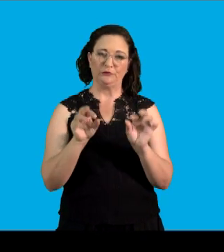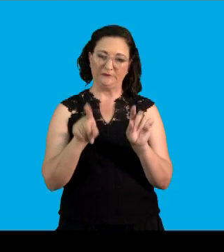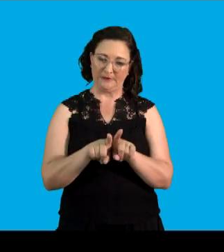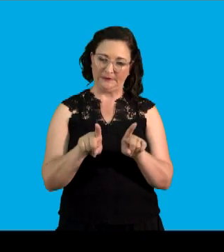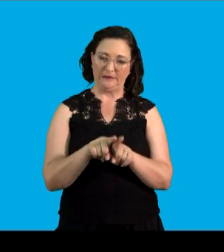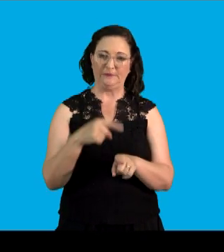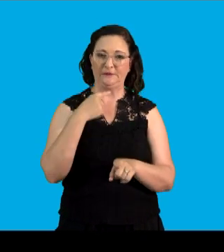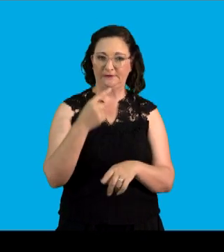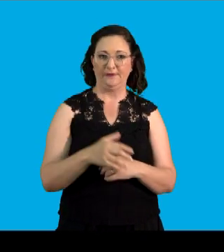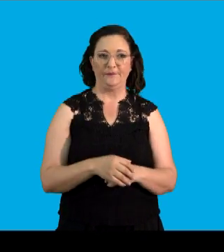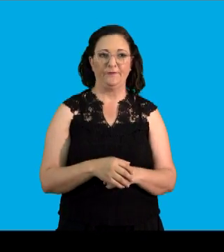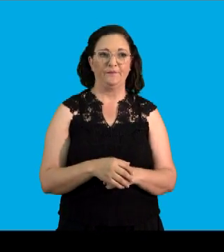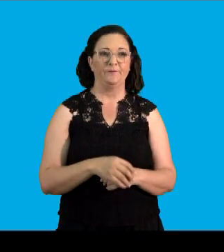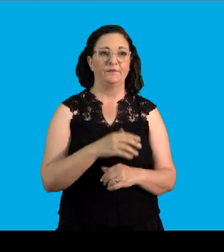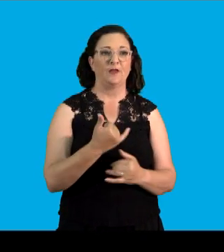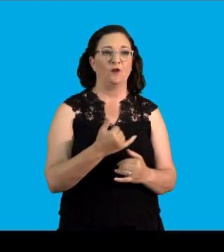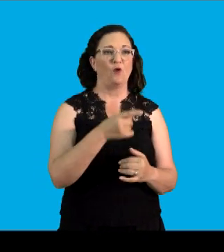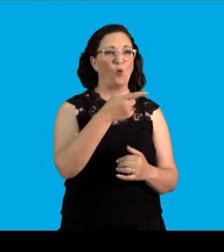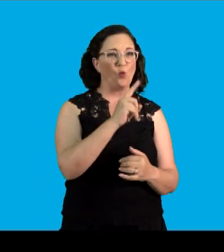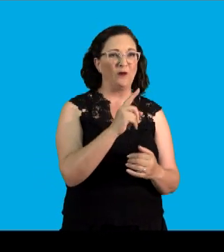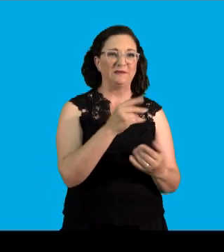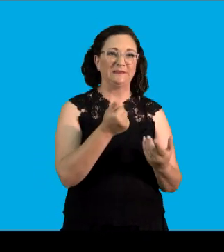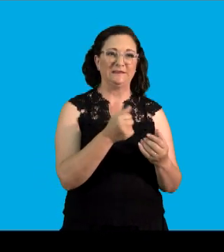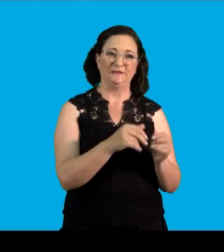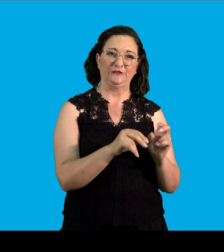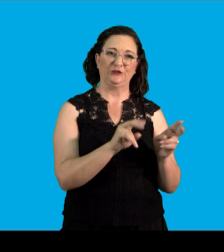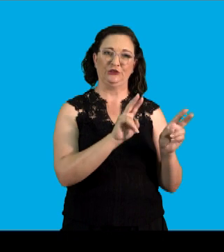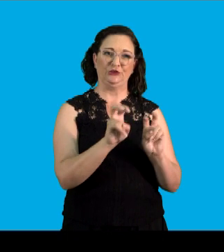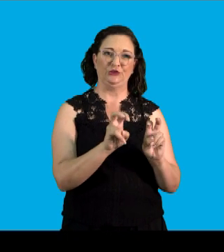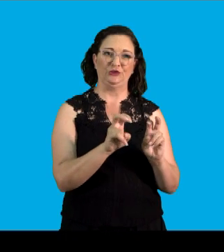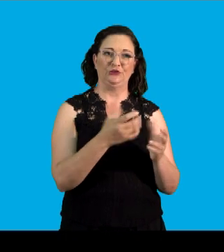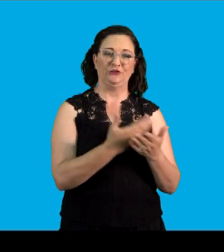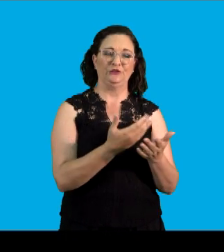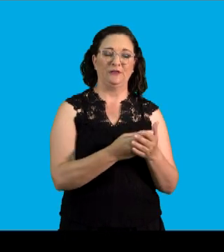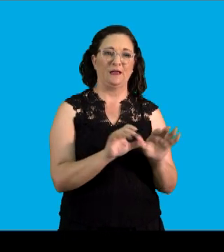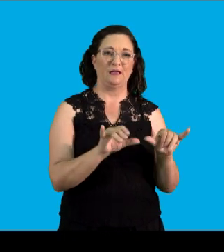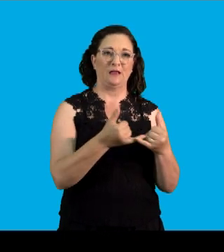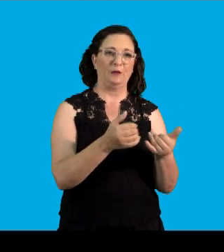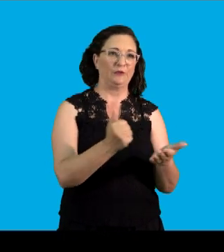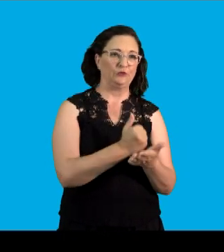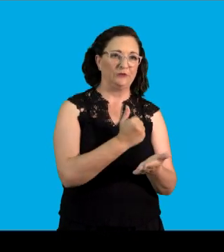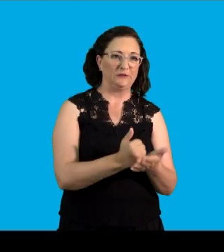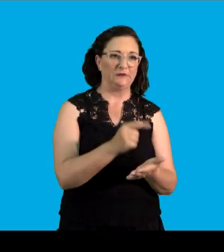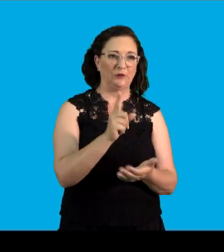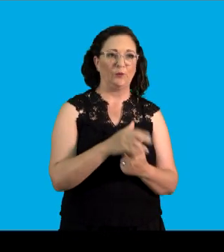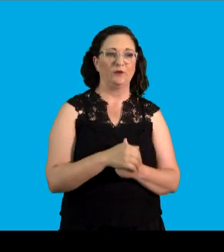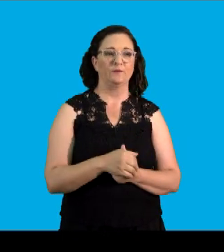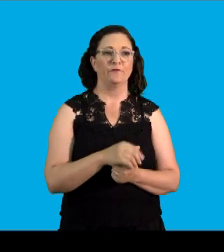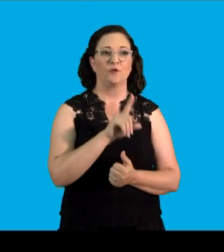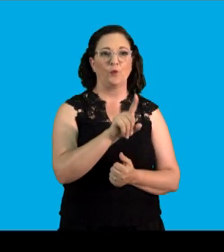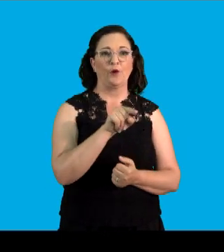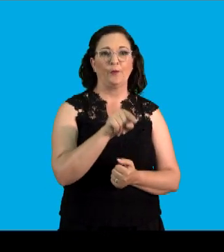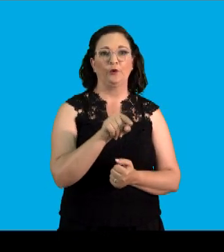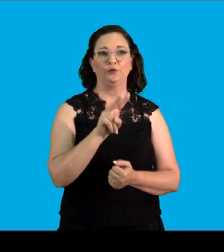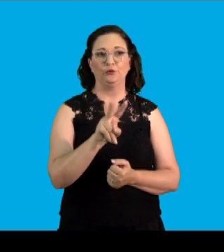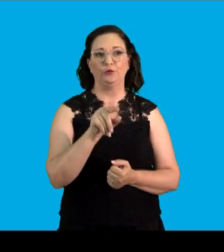1.2.2a is issued to register companies. So what is issued? Again, you write